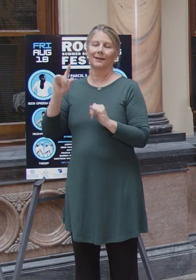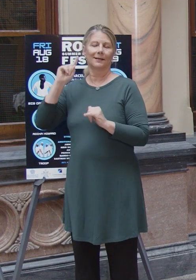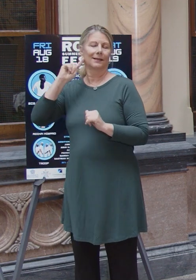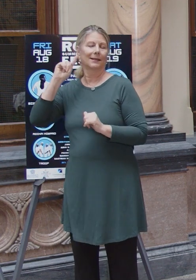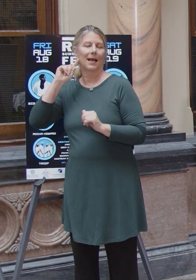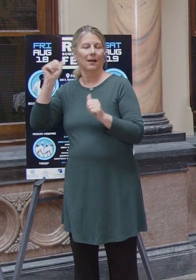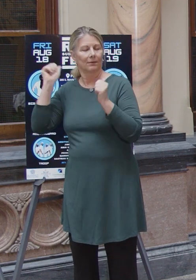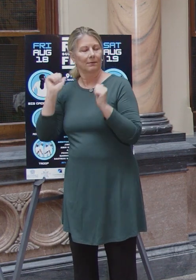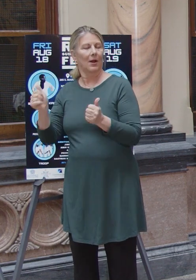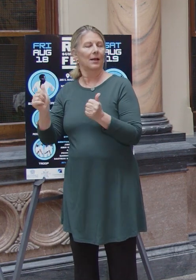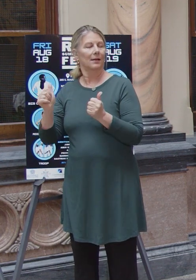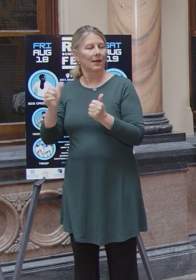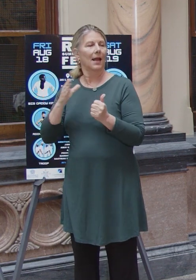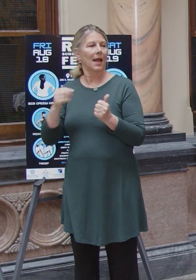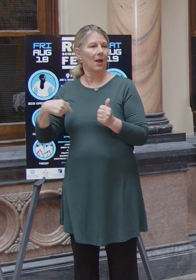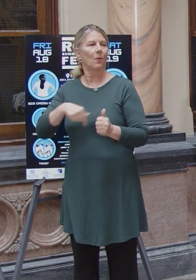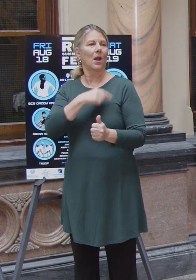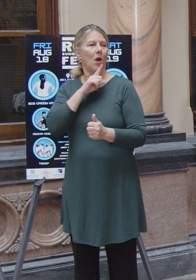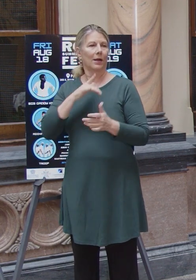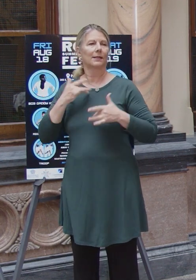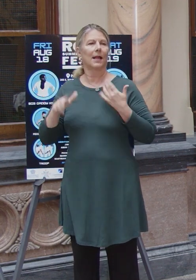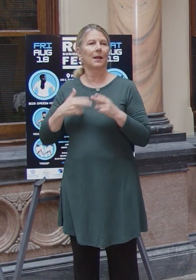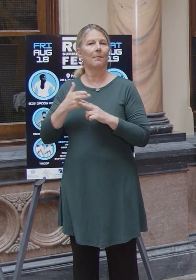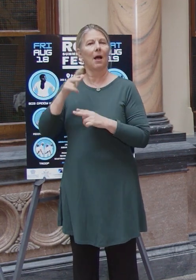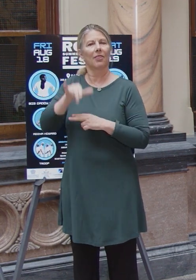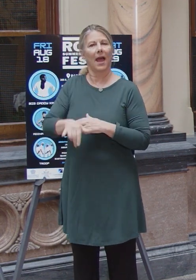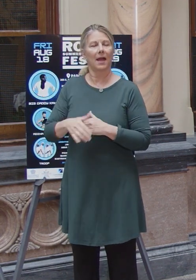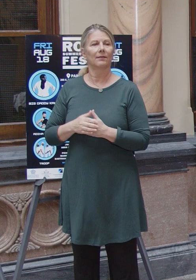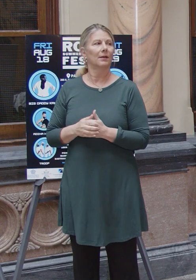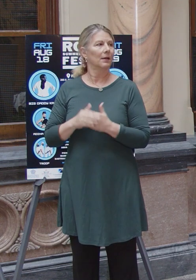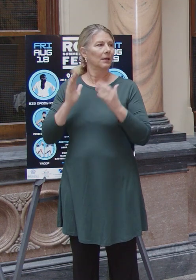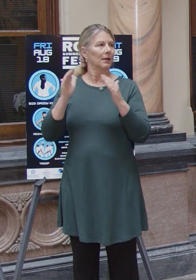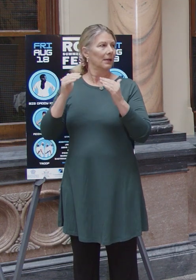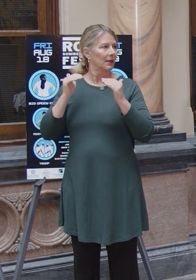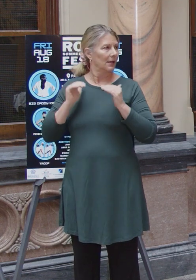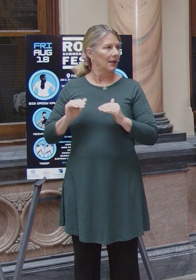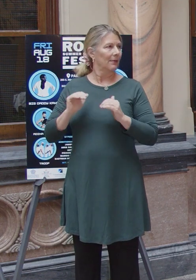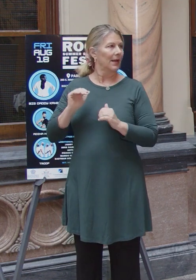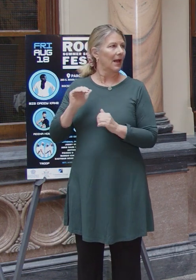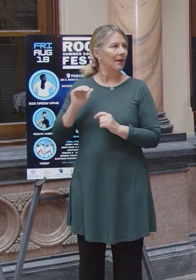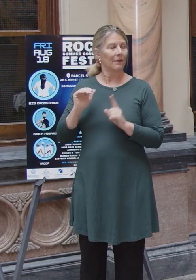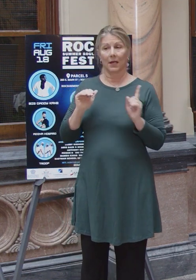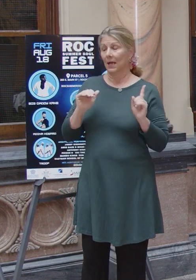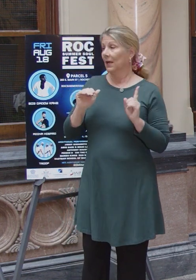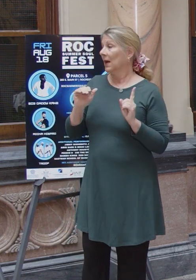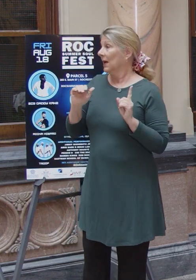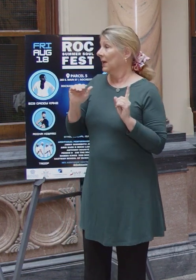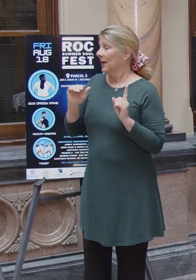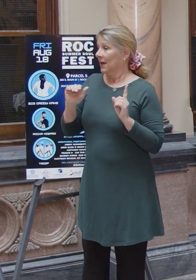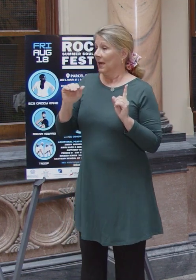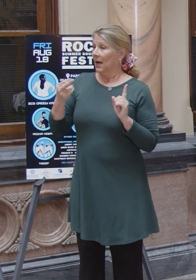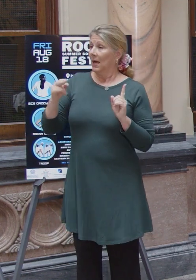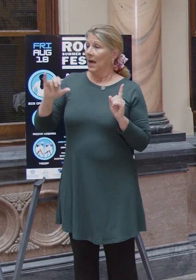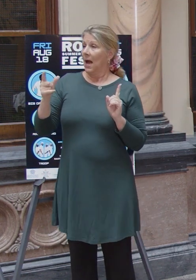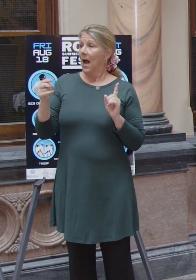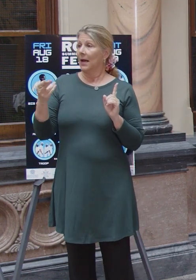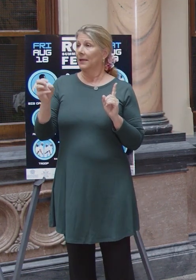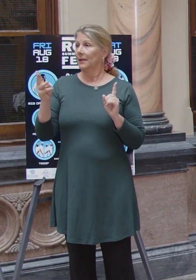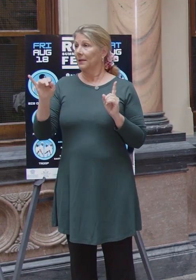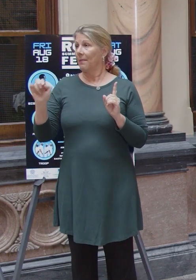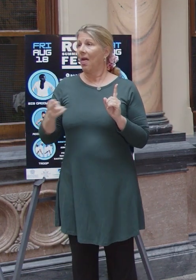great. So we're excited about that. Then, of course, we got Jimmy Highsmith. He's going to introduce a couple artists to us as